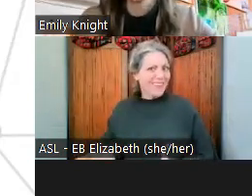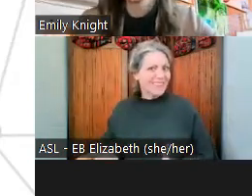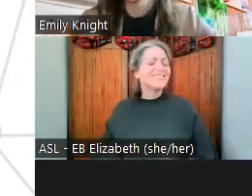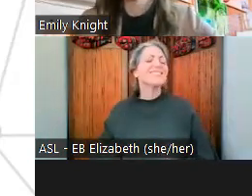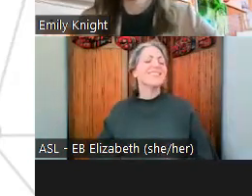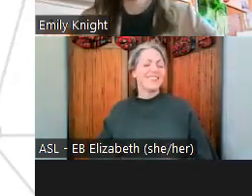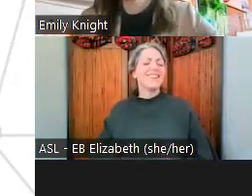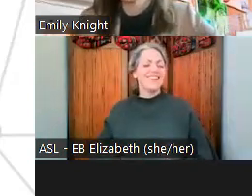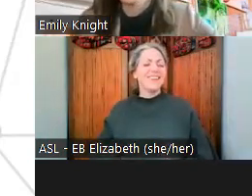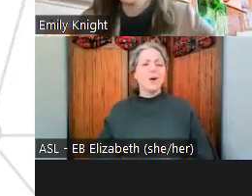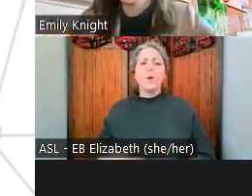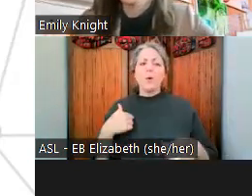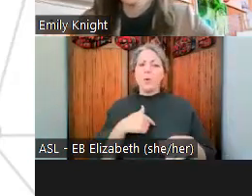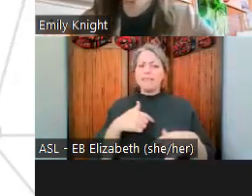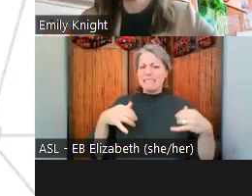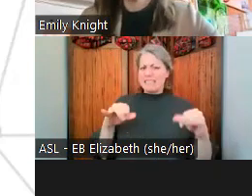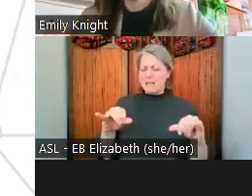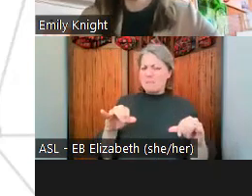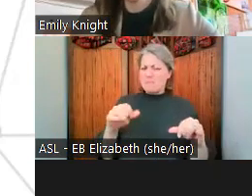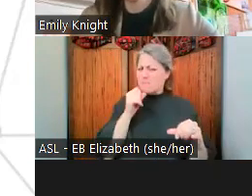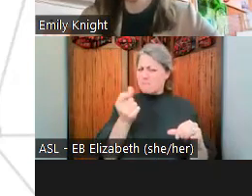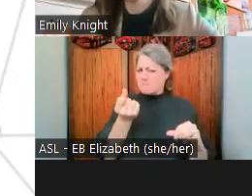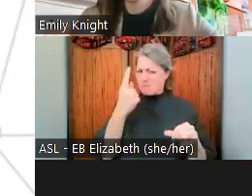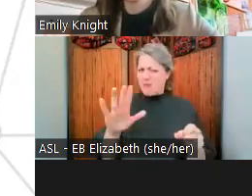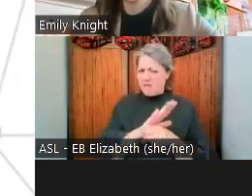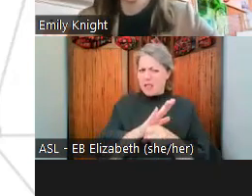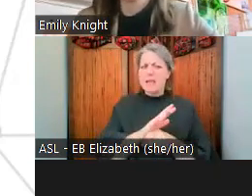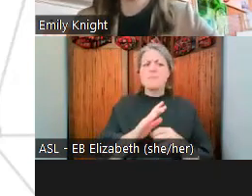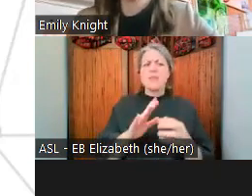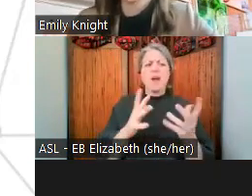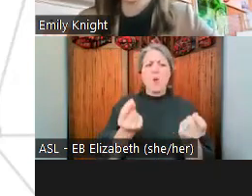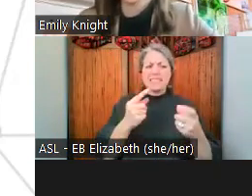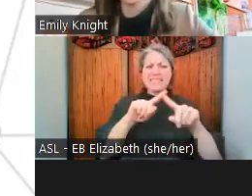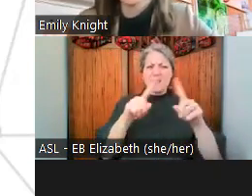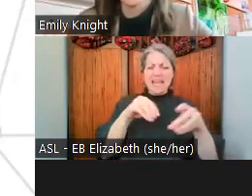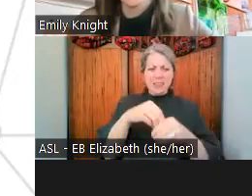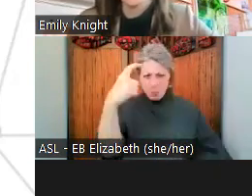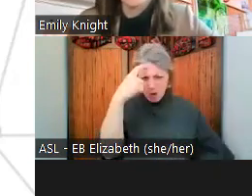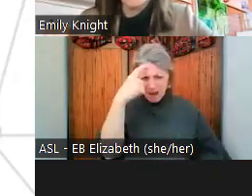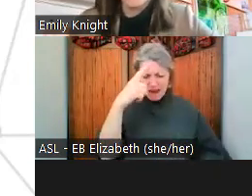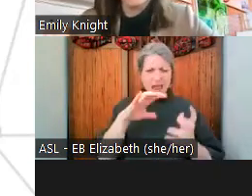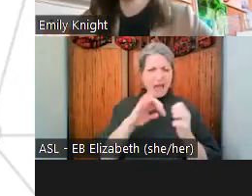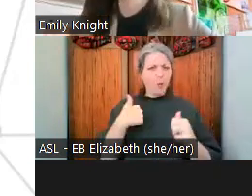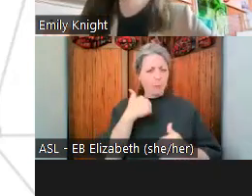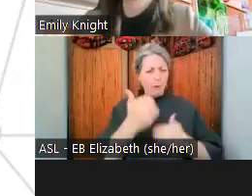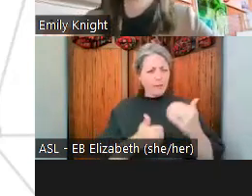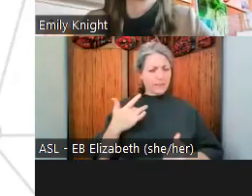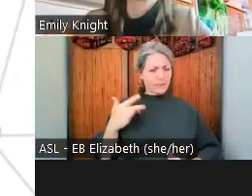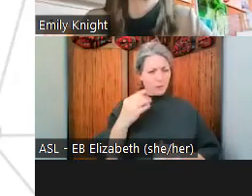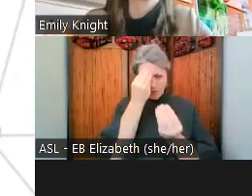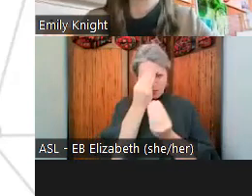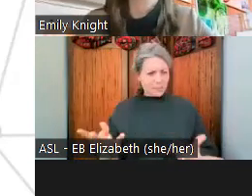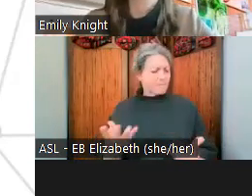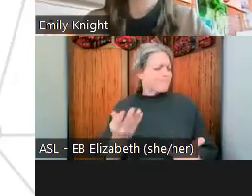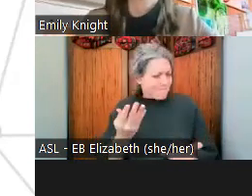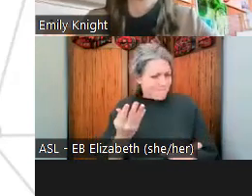So we still don't understand a lot about what is different in the brain as it processes sensory information.